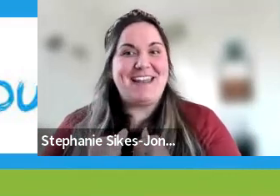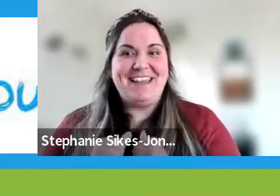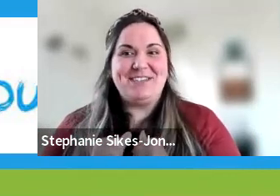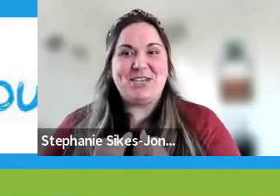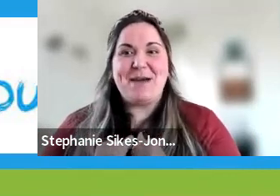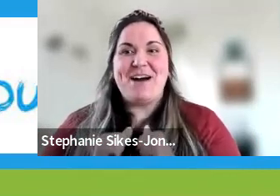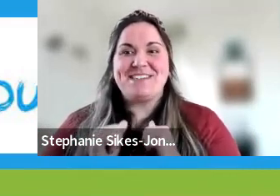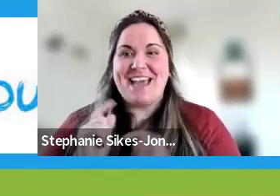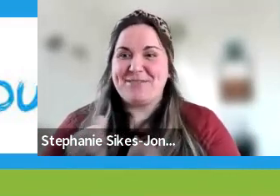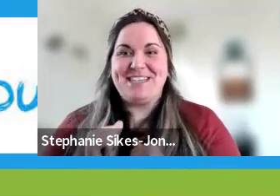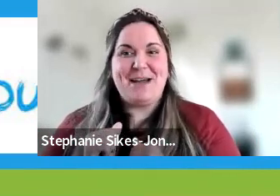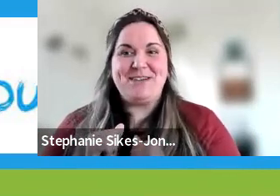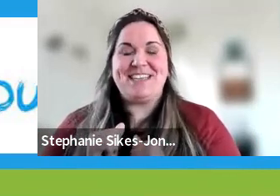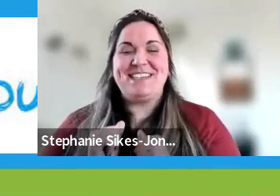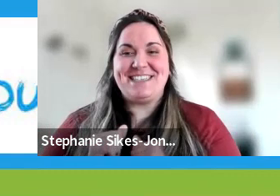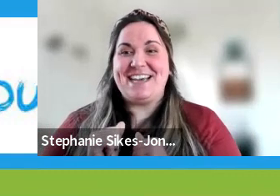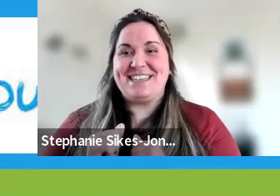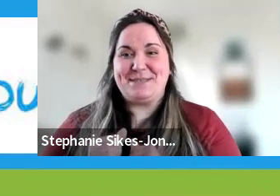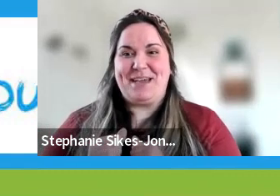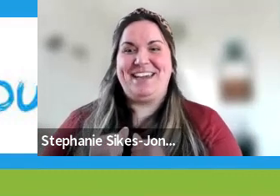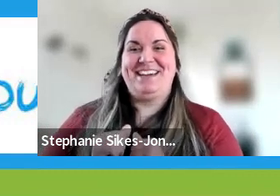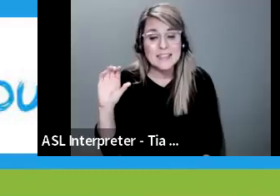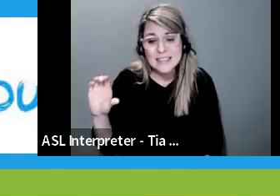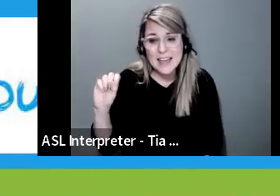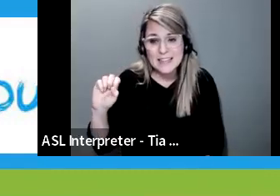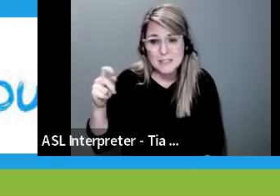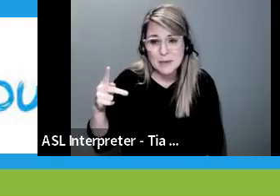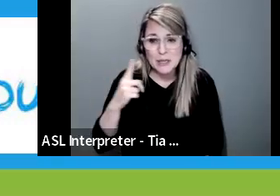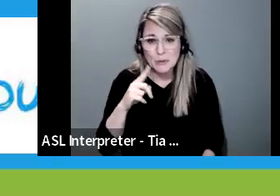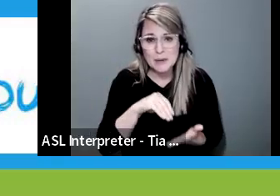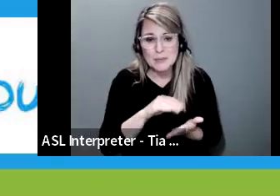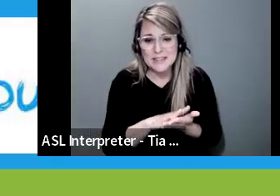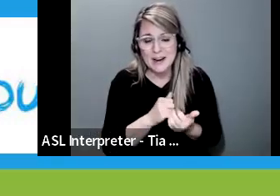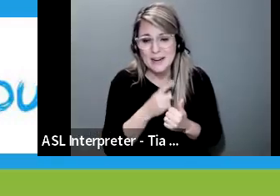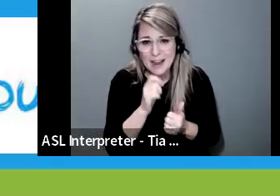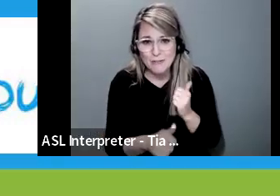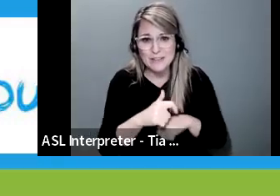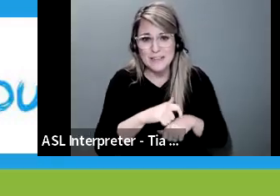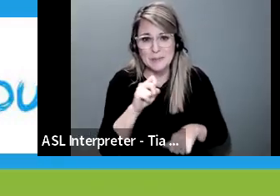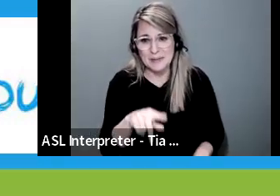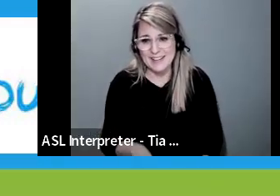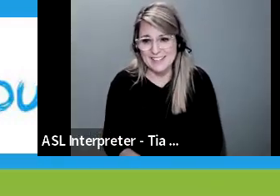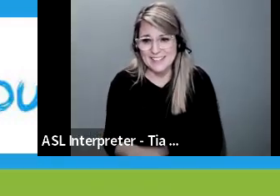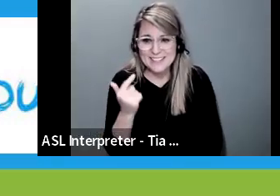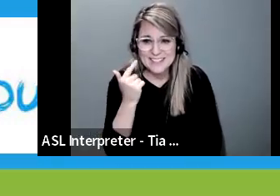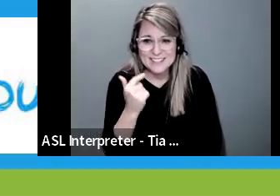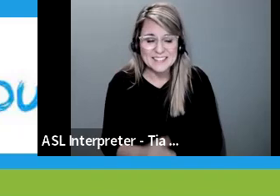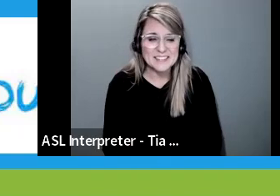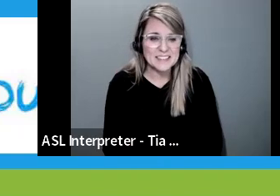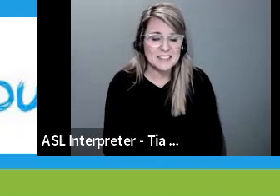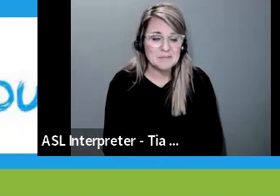type that in the chat box every time we say CSSP. All right, there you go, Shannon.